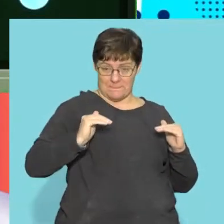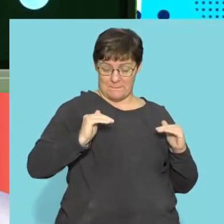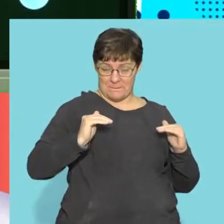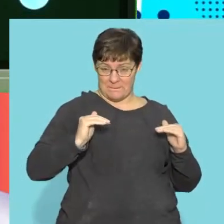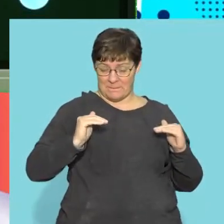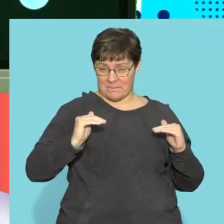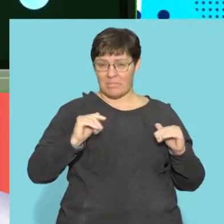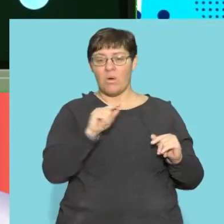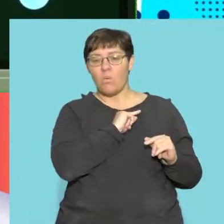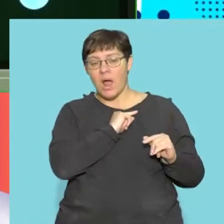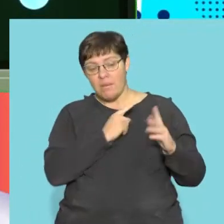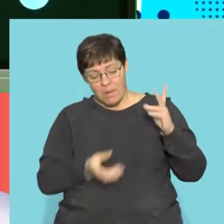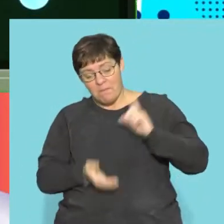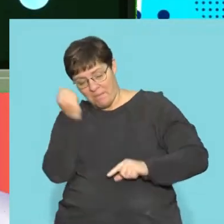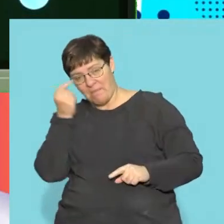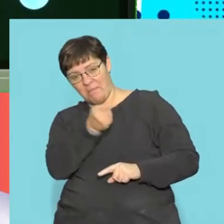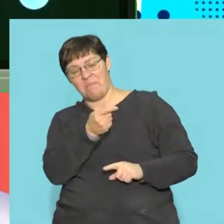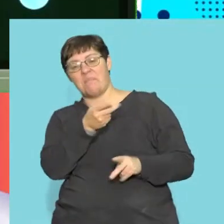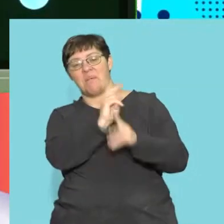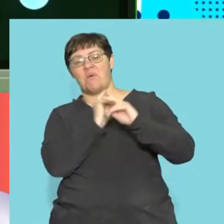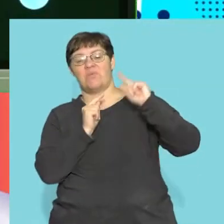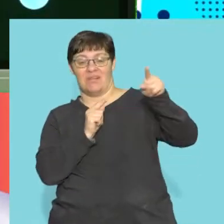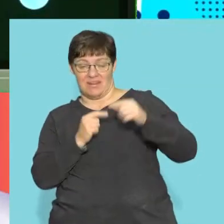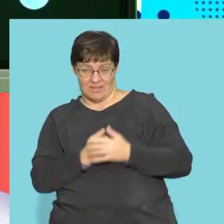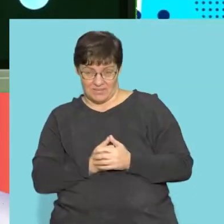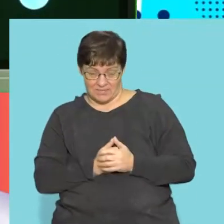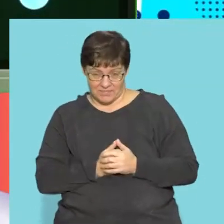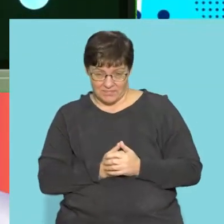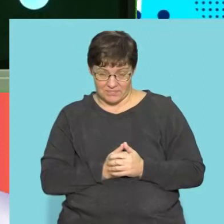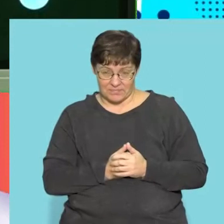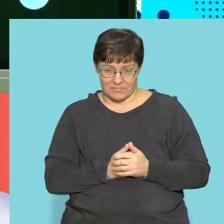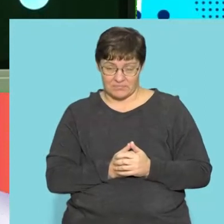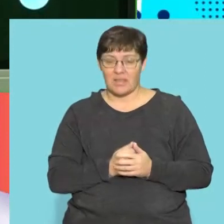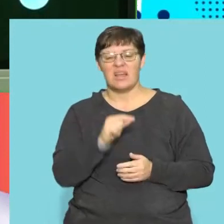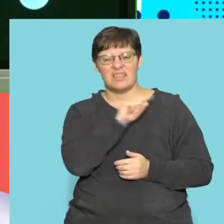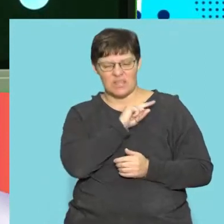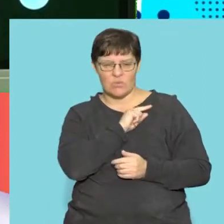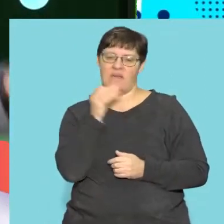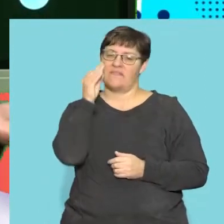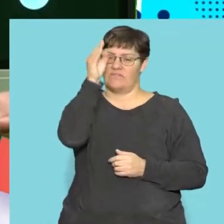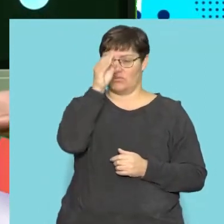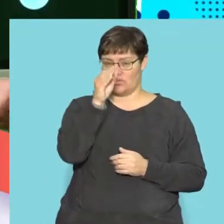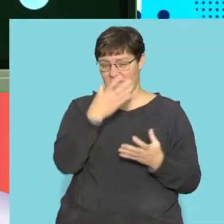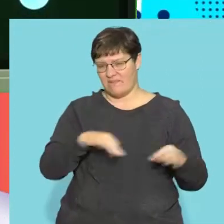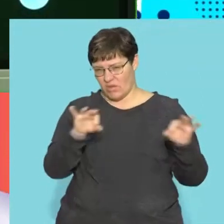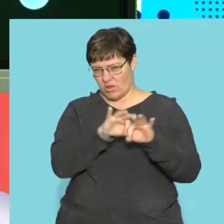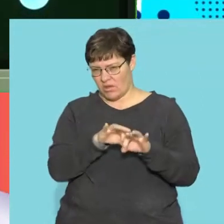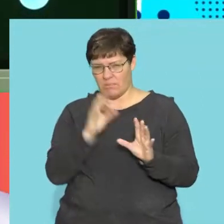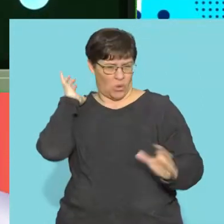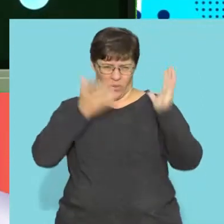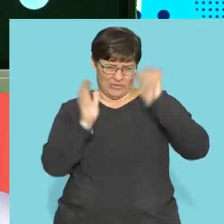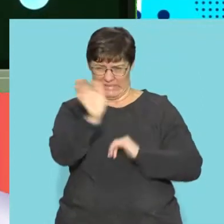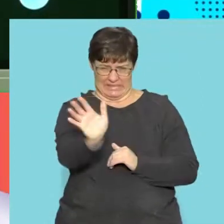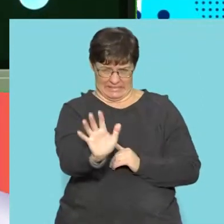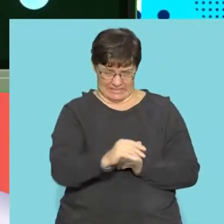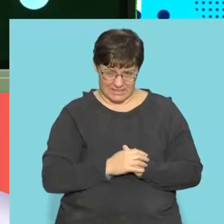going up, right? Because you are trying to get to whatever amount you had borrowed from the bank, hence future value. So please let